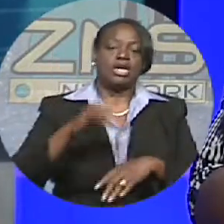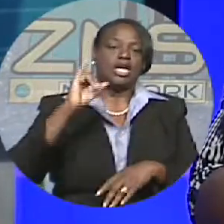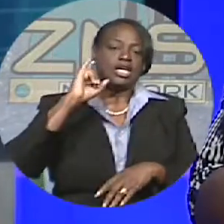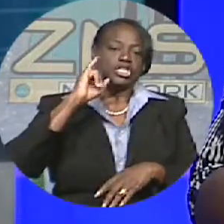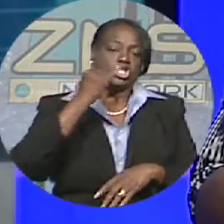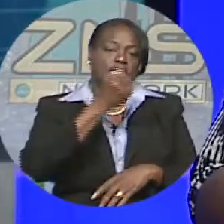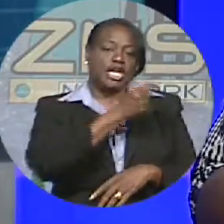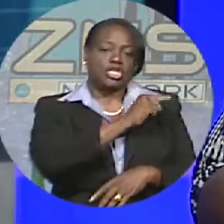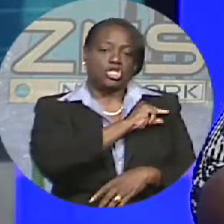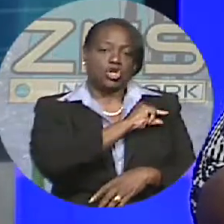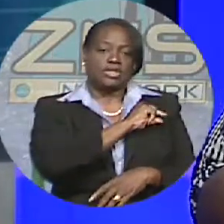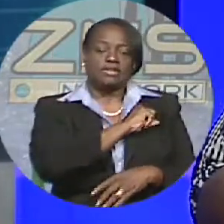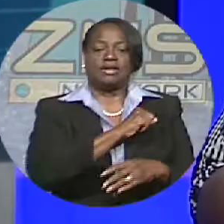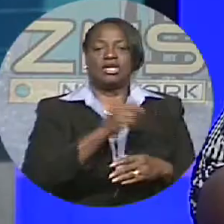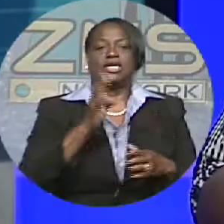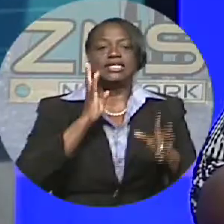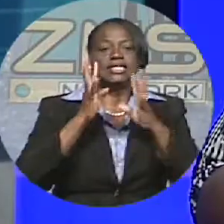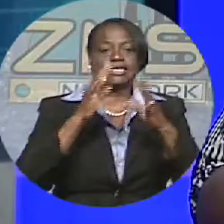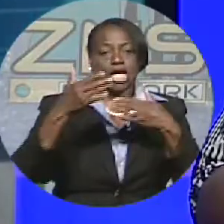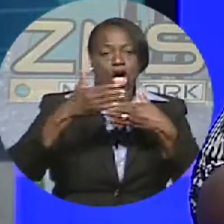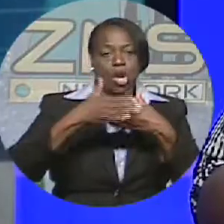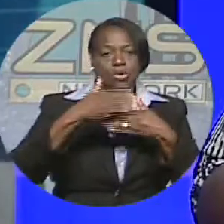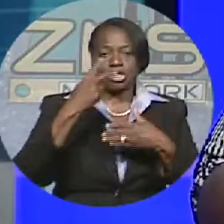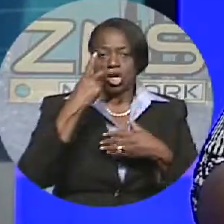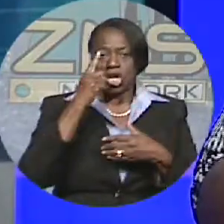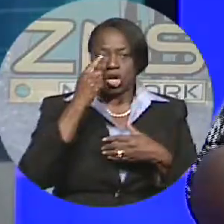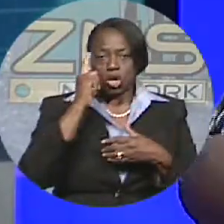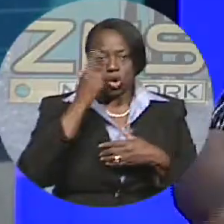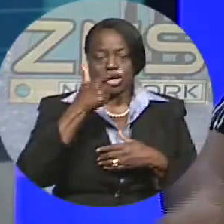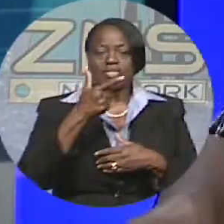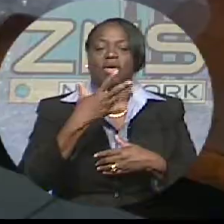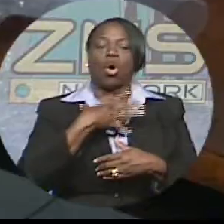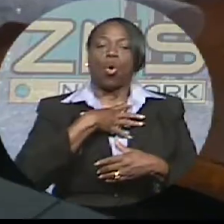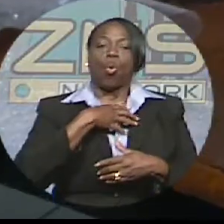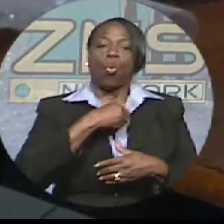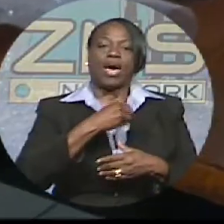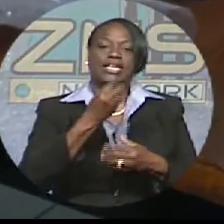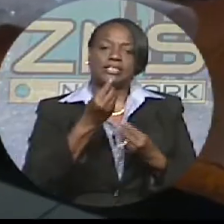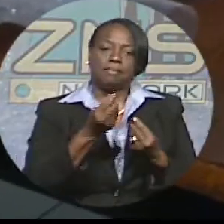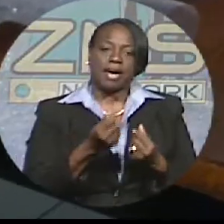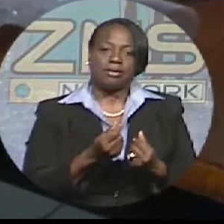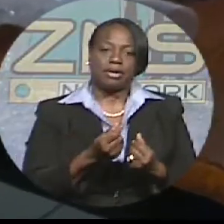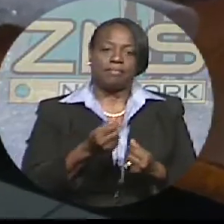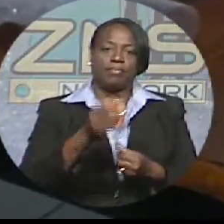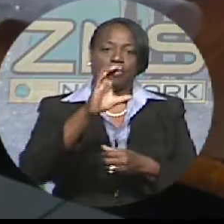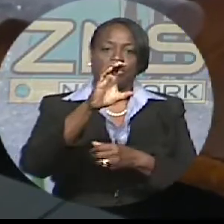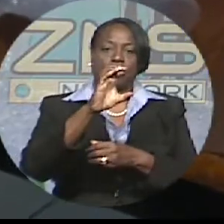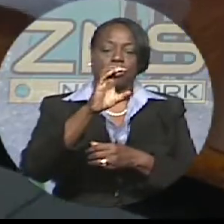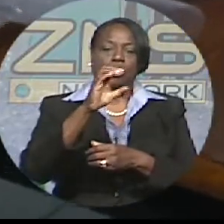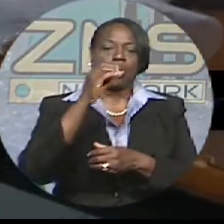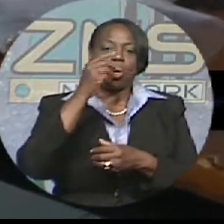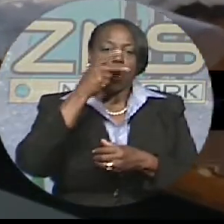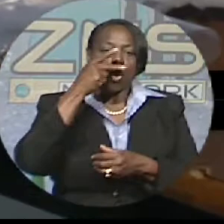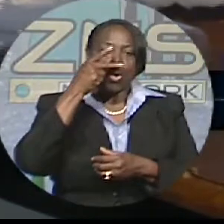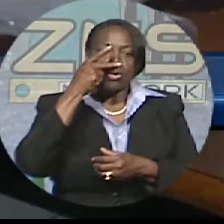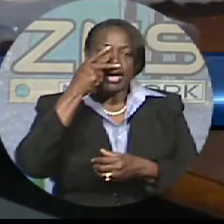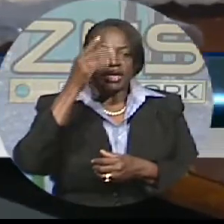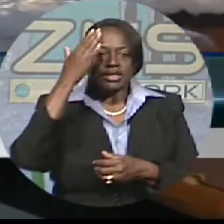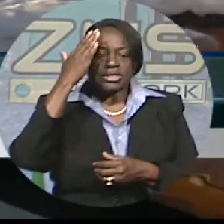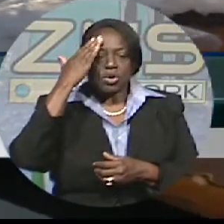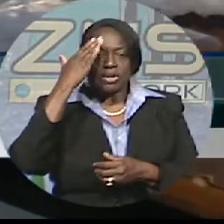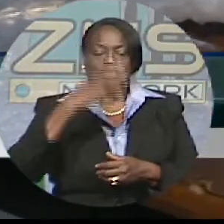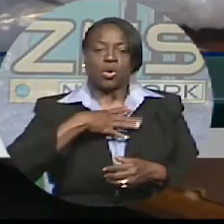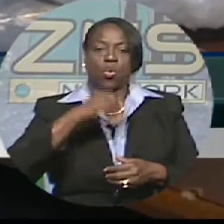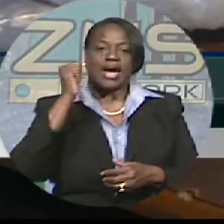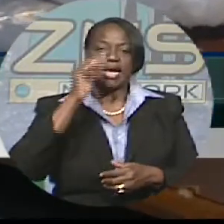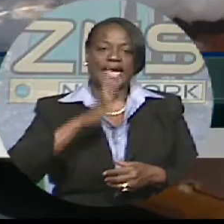look at the white powder and its impact on society. Cocaine is known on the streets as the white lady, fairy dust, and